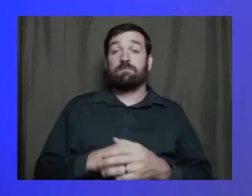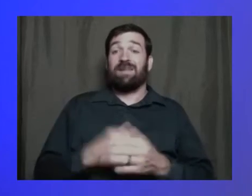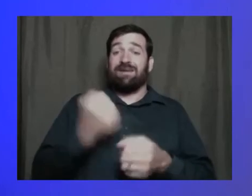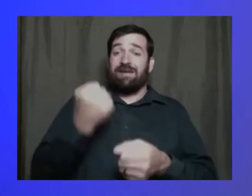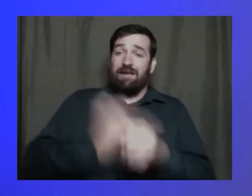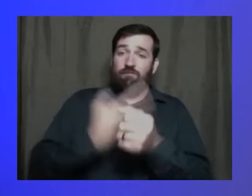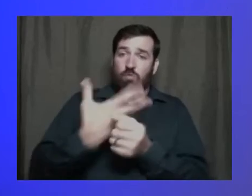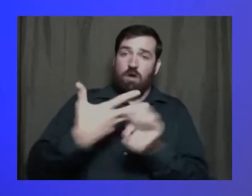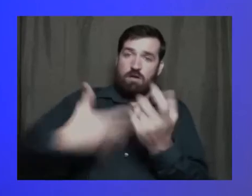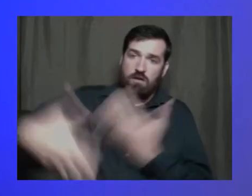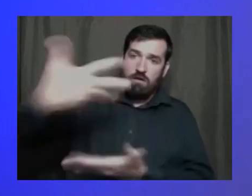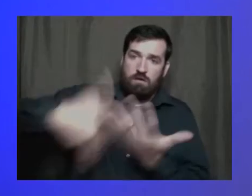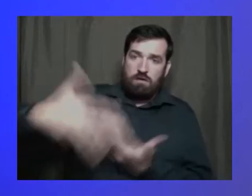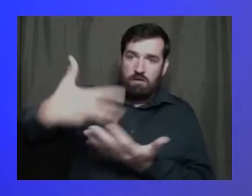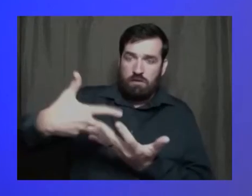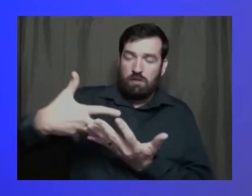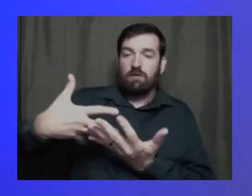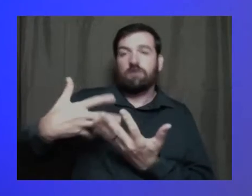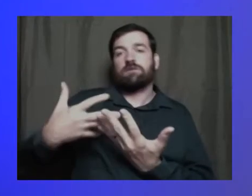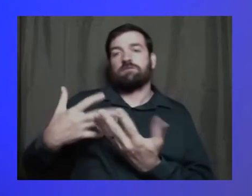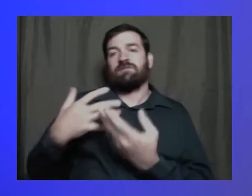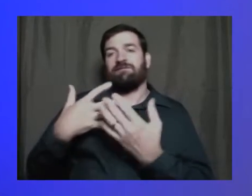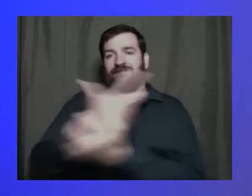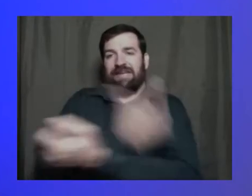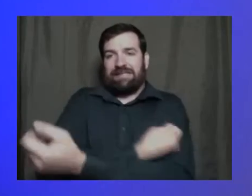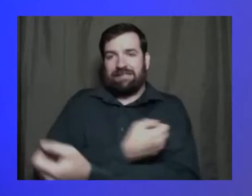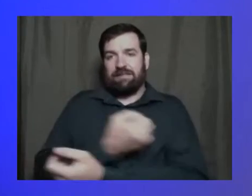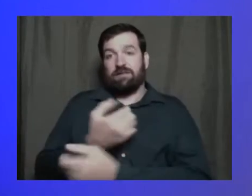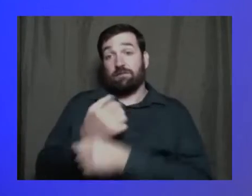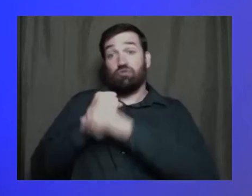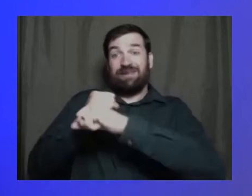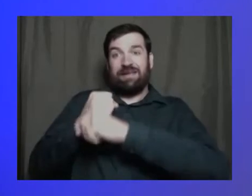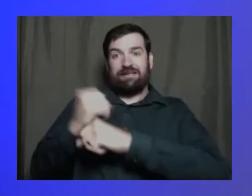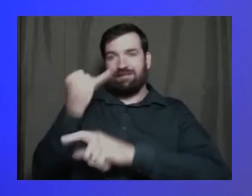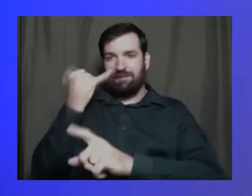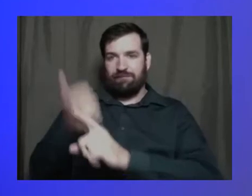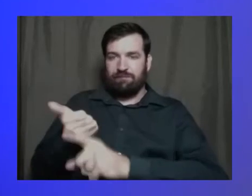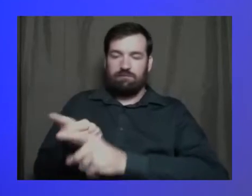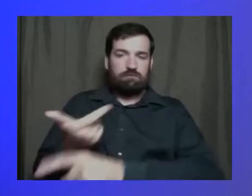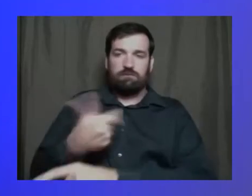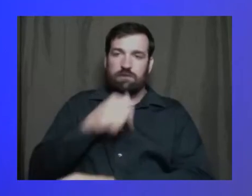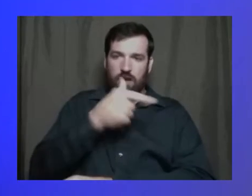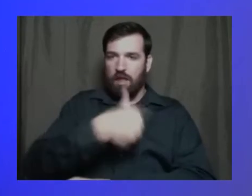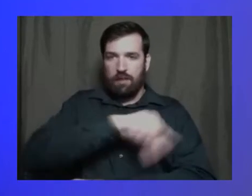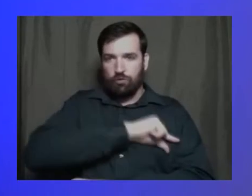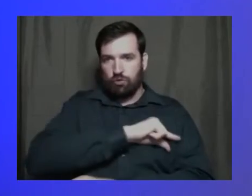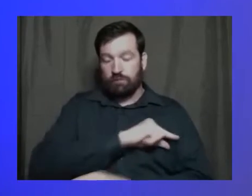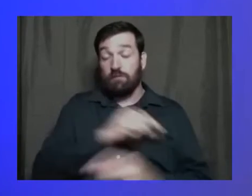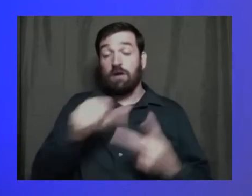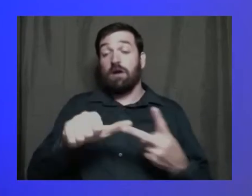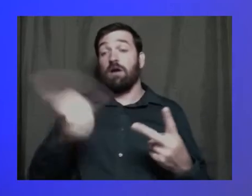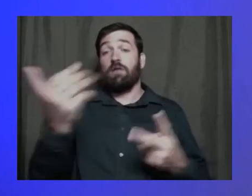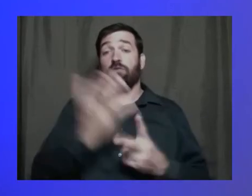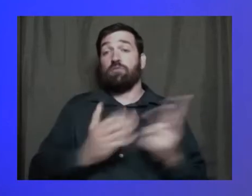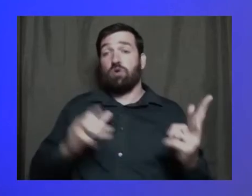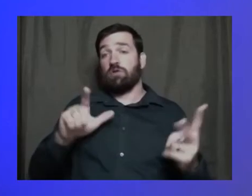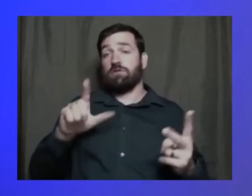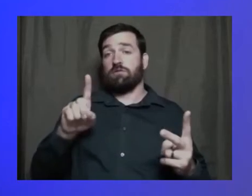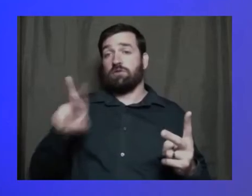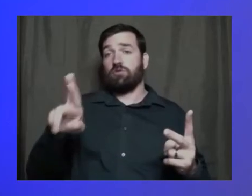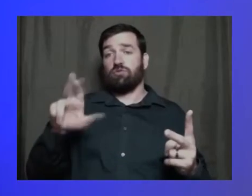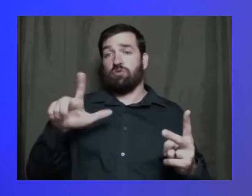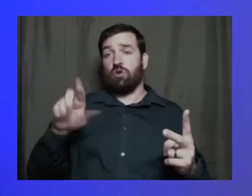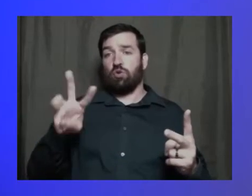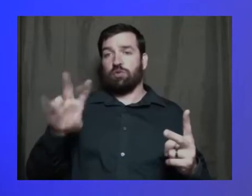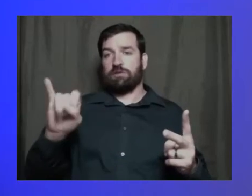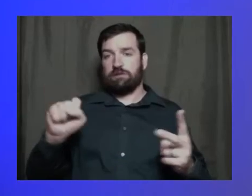eligible in order to protect those who are not eligible for vaccination. The other piece, which Dr. Lewis mentioned, which is masking in